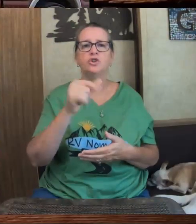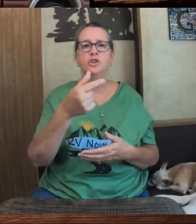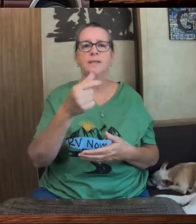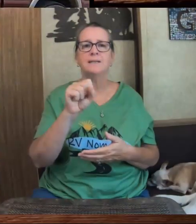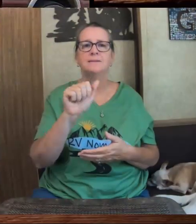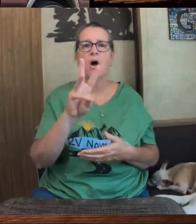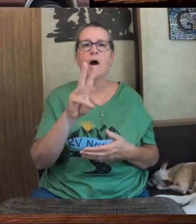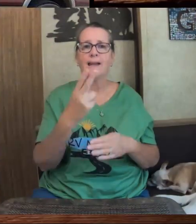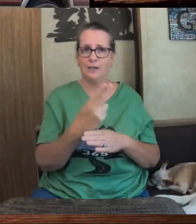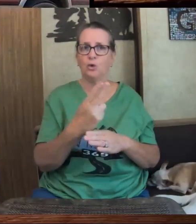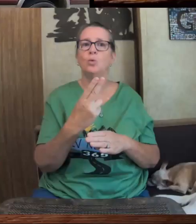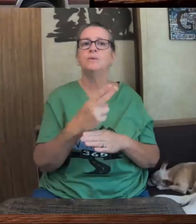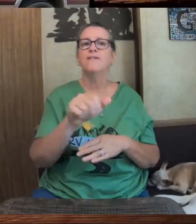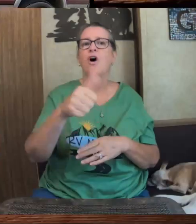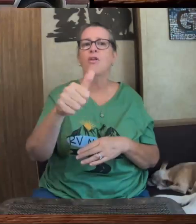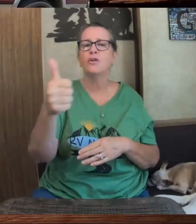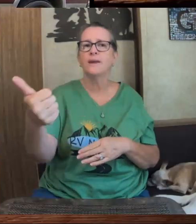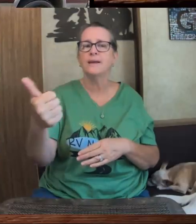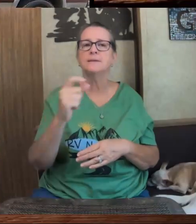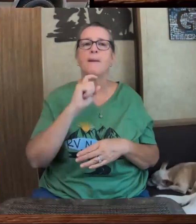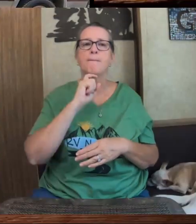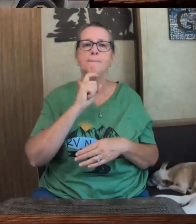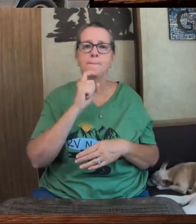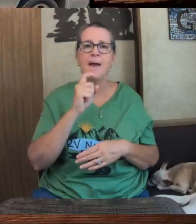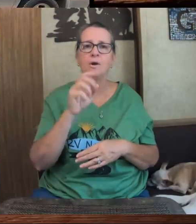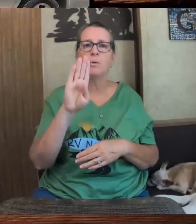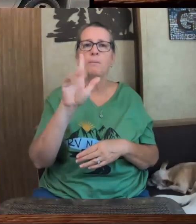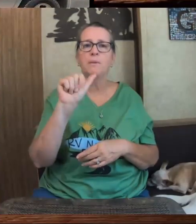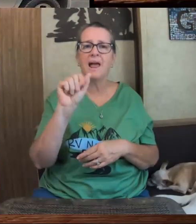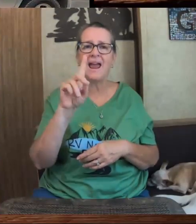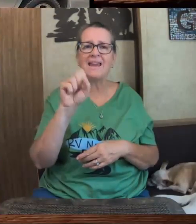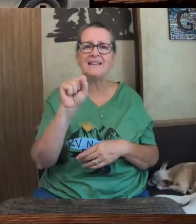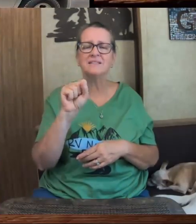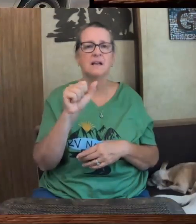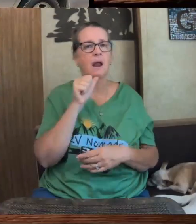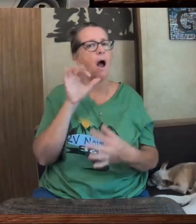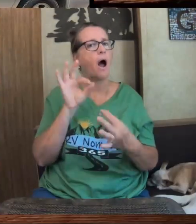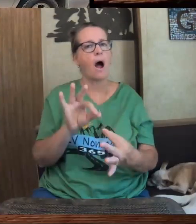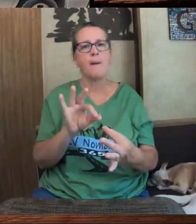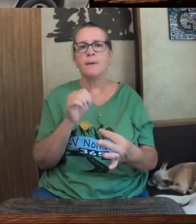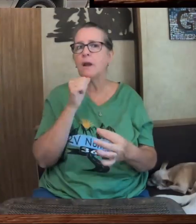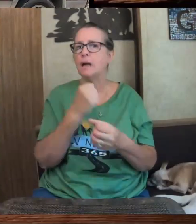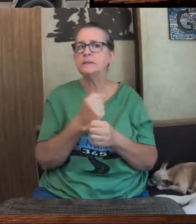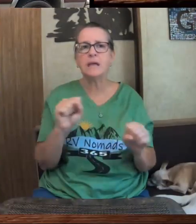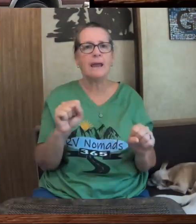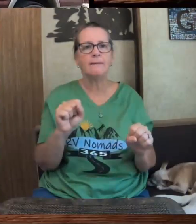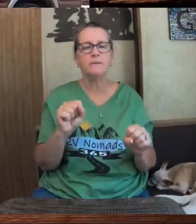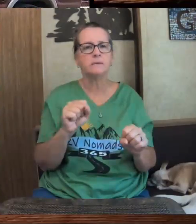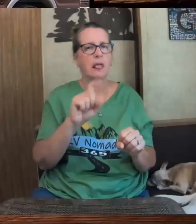use it for a lot of stuff. I got some metal blades. I'll cut it. Again, it's not optimum. It's not totally